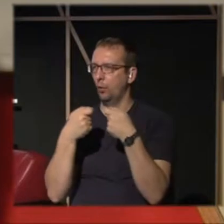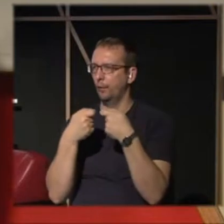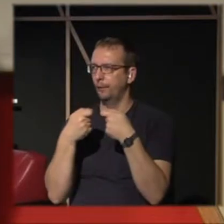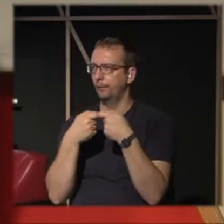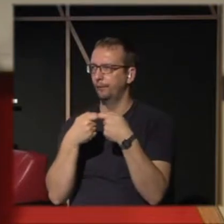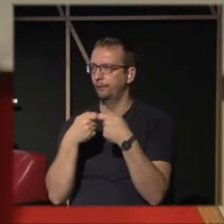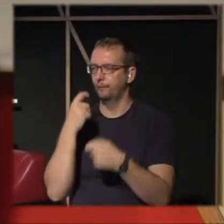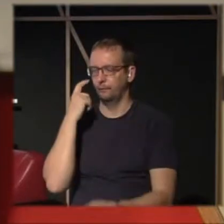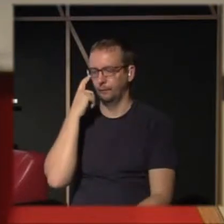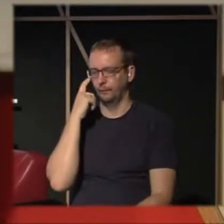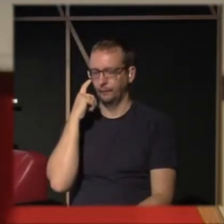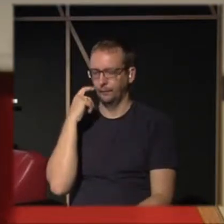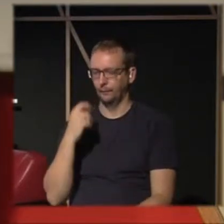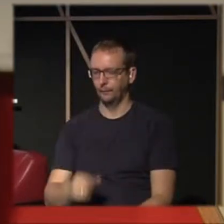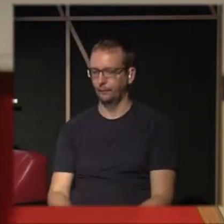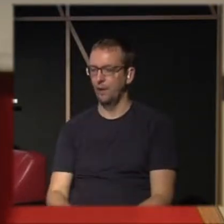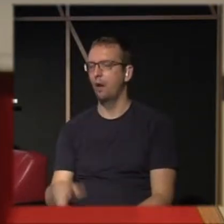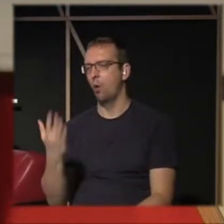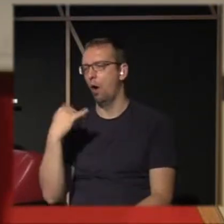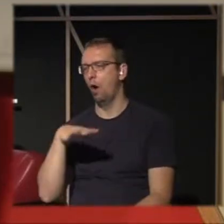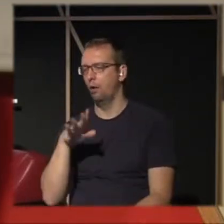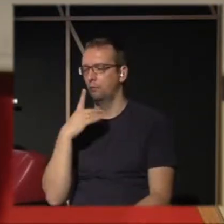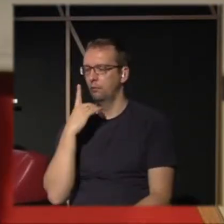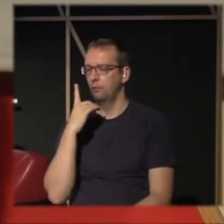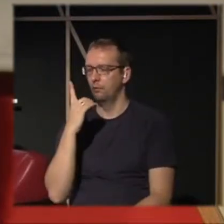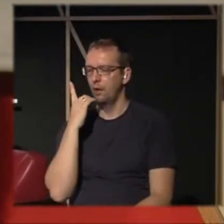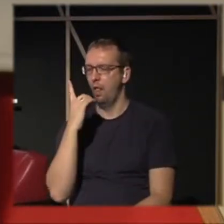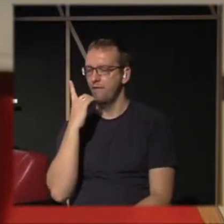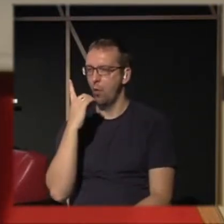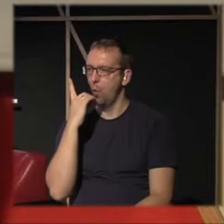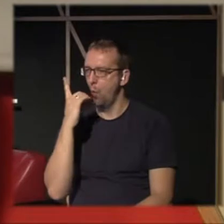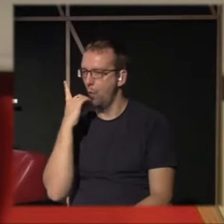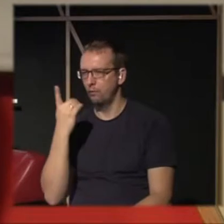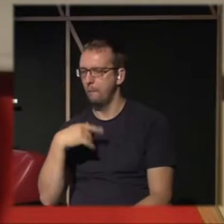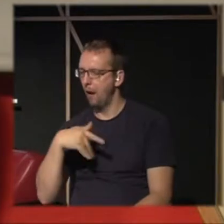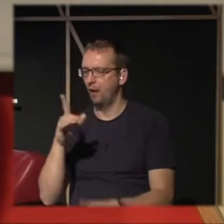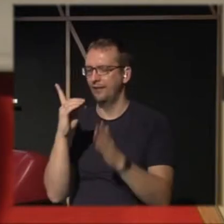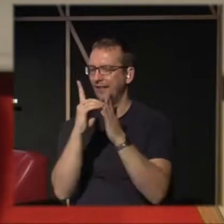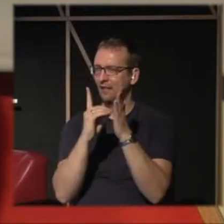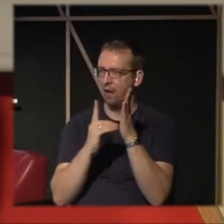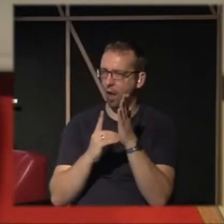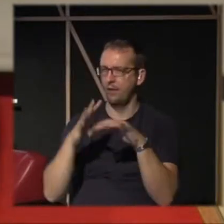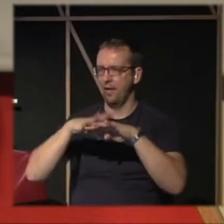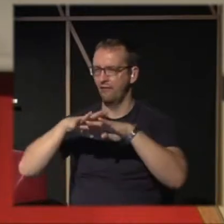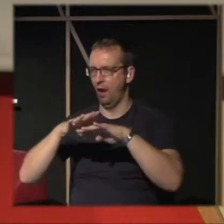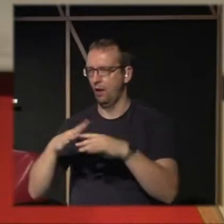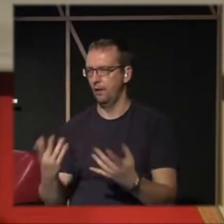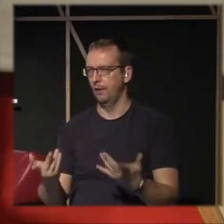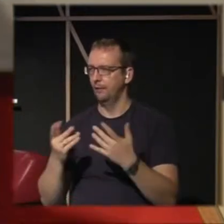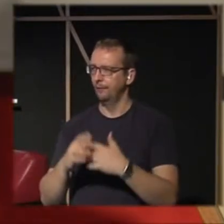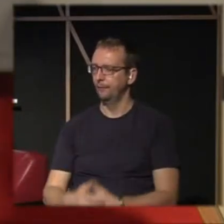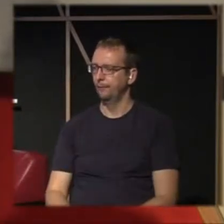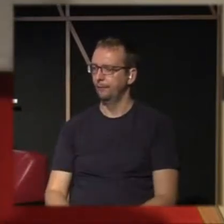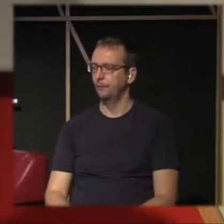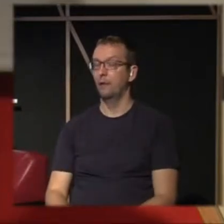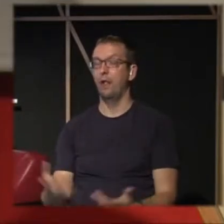be able to present a service to supporters to find their way across Europe. And last